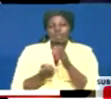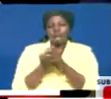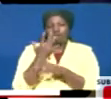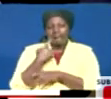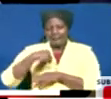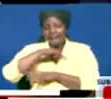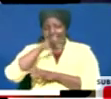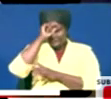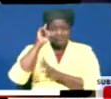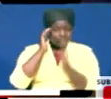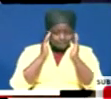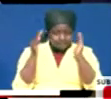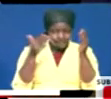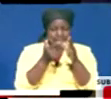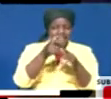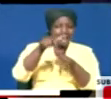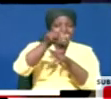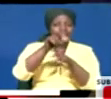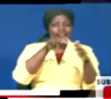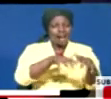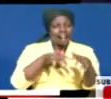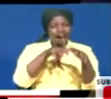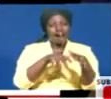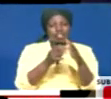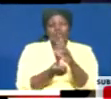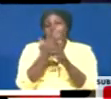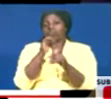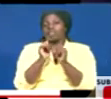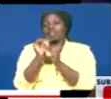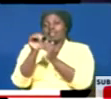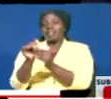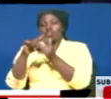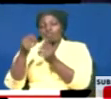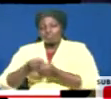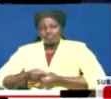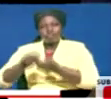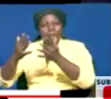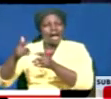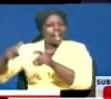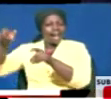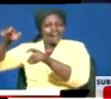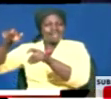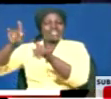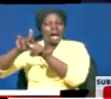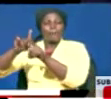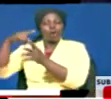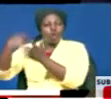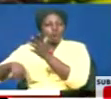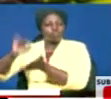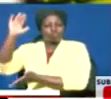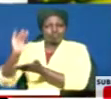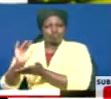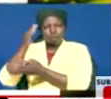agricultural productivity that will lead to increased supply and eventually lower food prices due to the forces of supply and